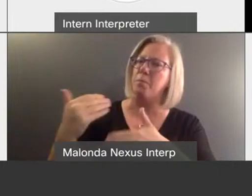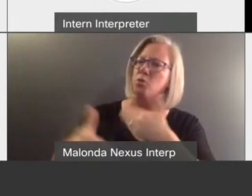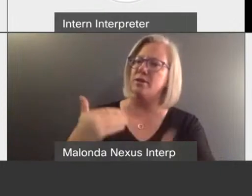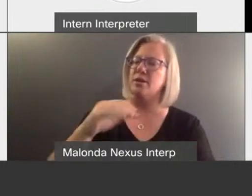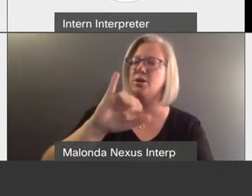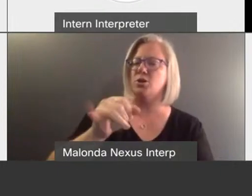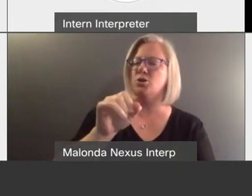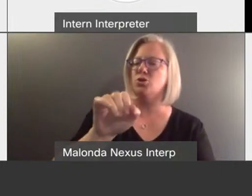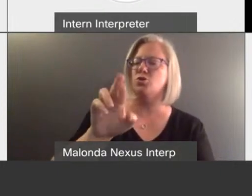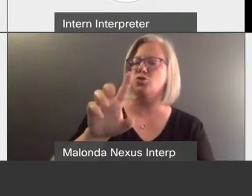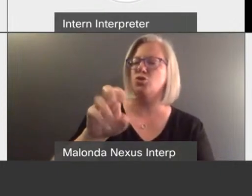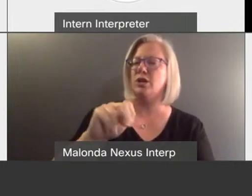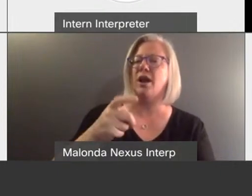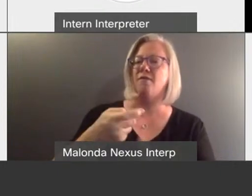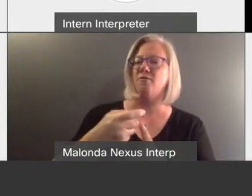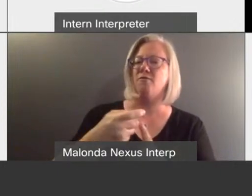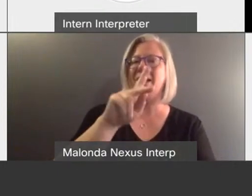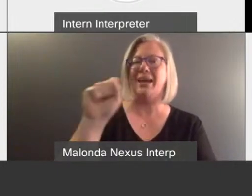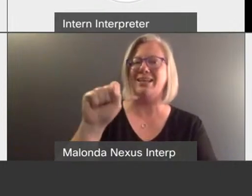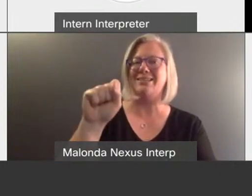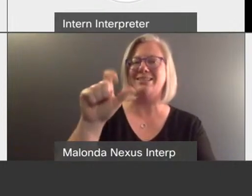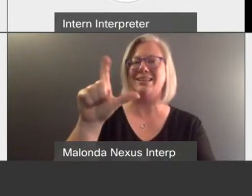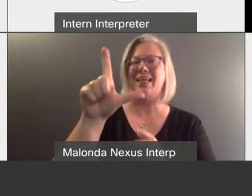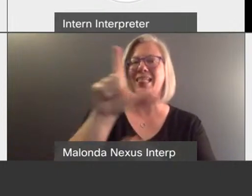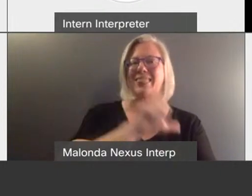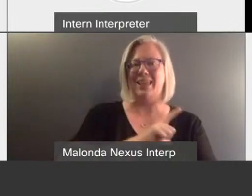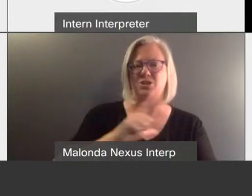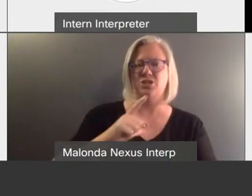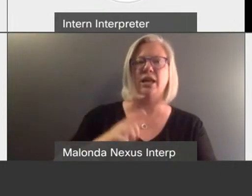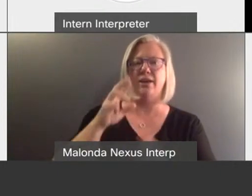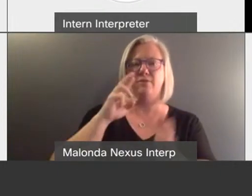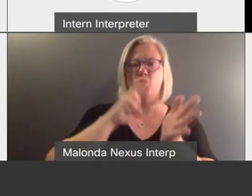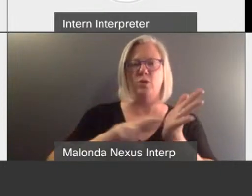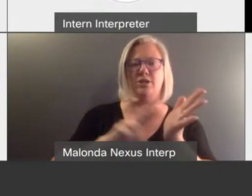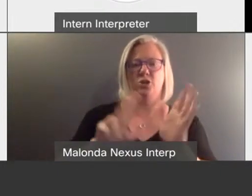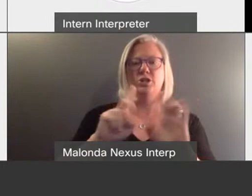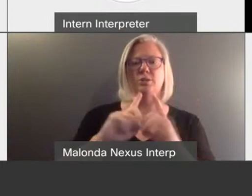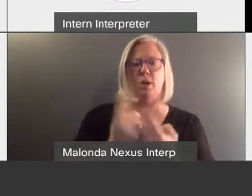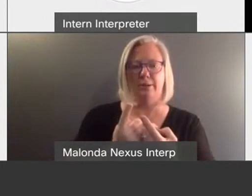Kansas Legislative Research Department to provide you that overview.